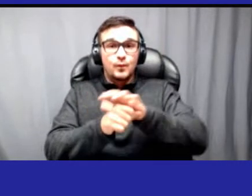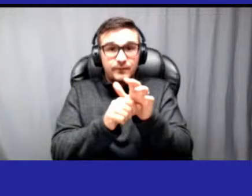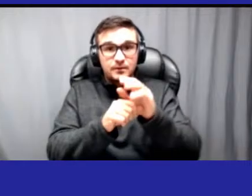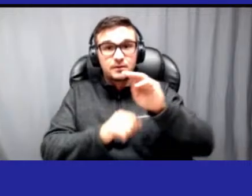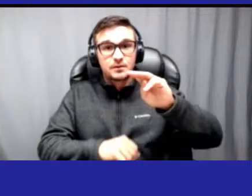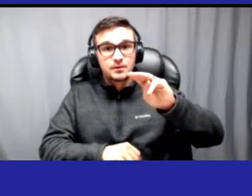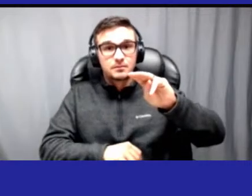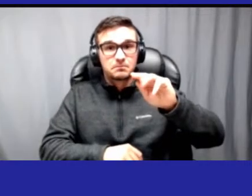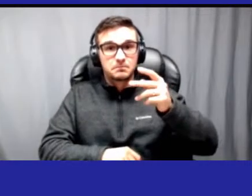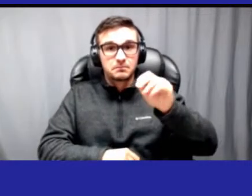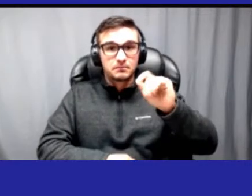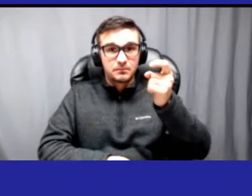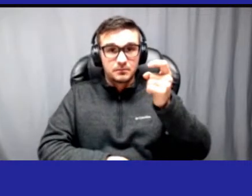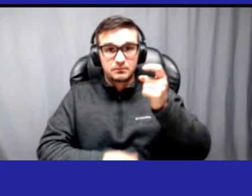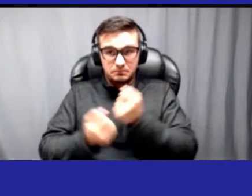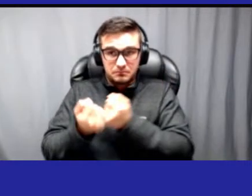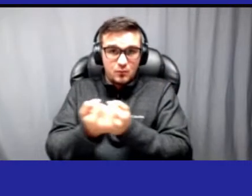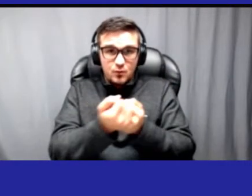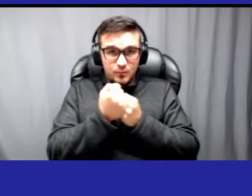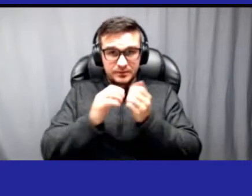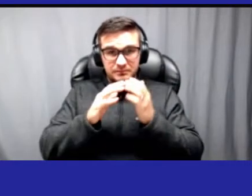have for the last 5 years being ready for anything.